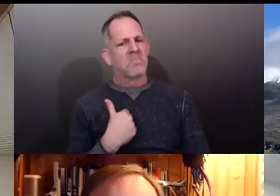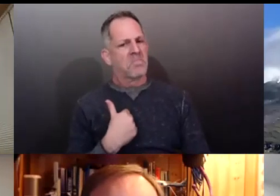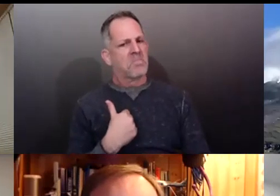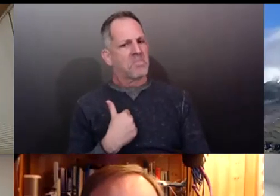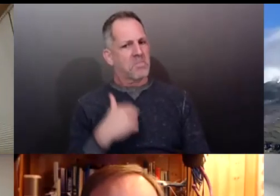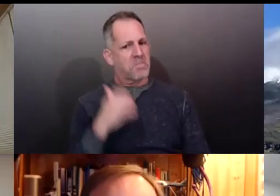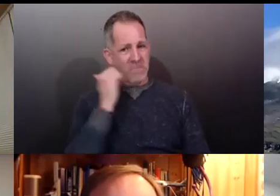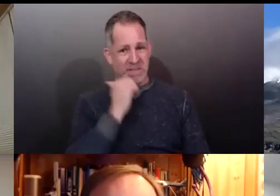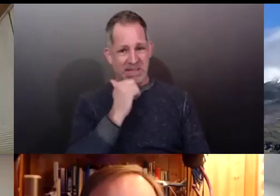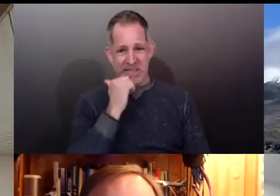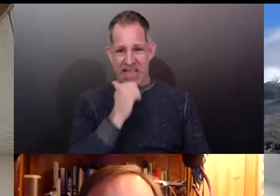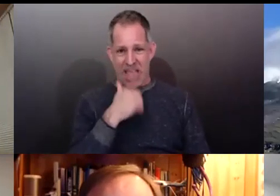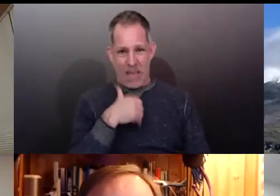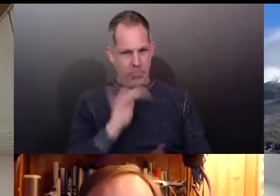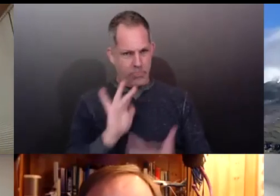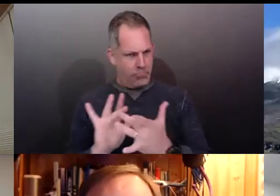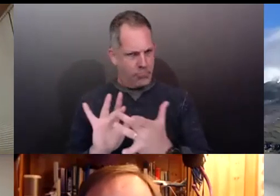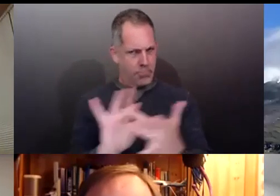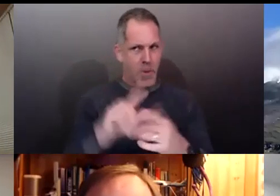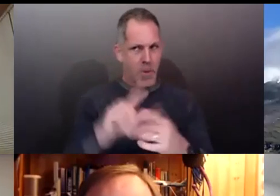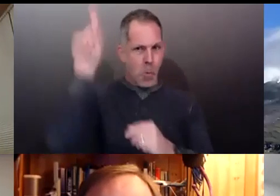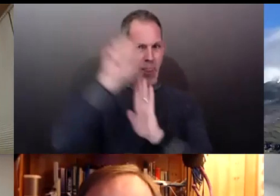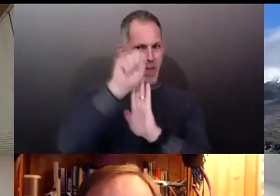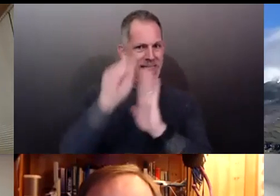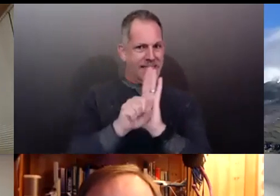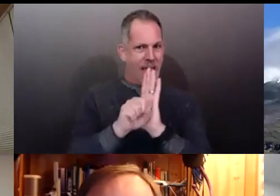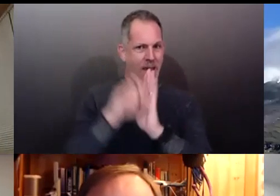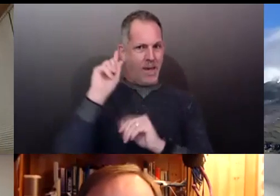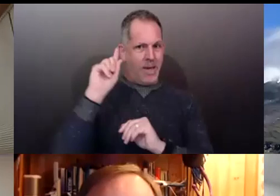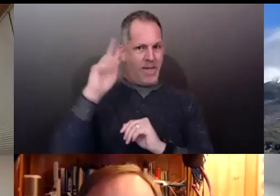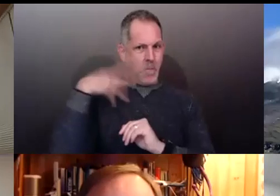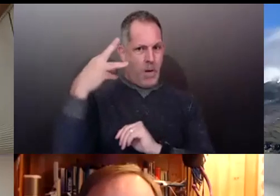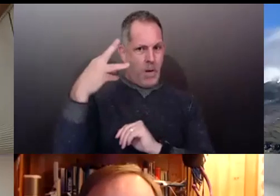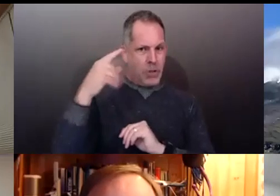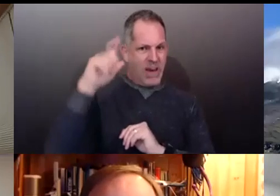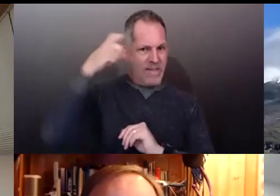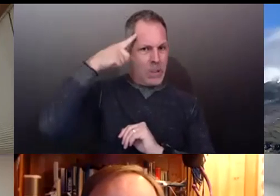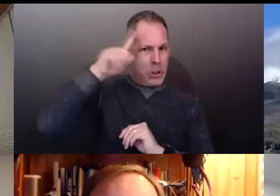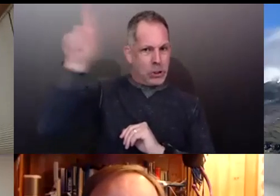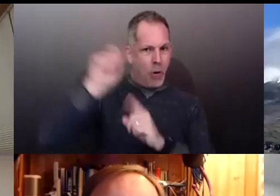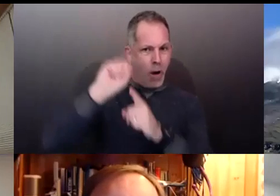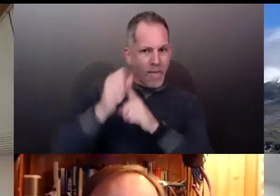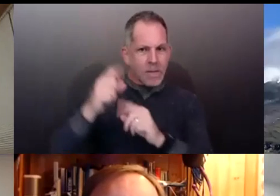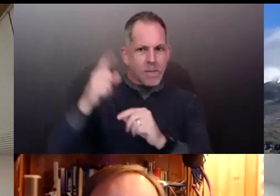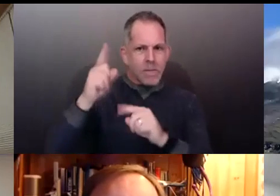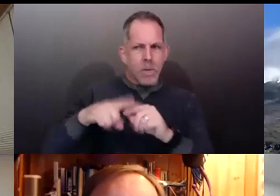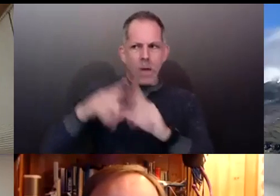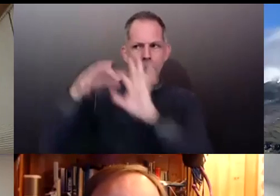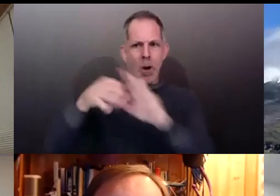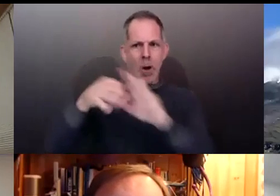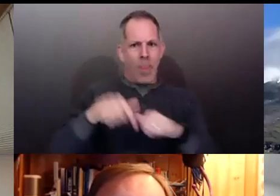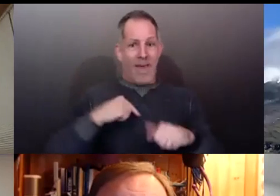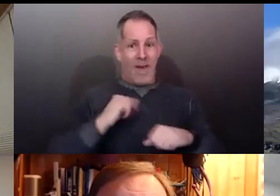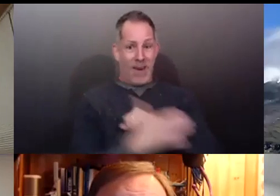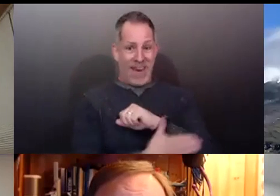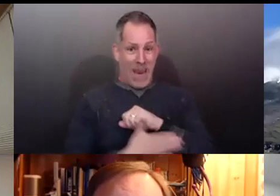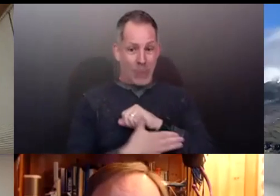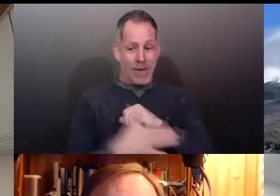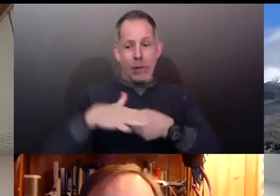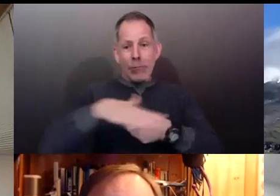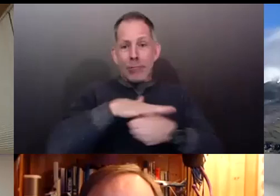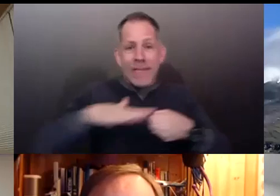governor's office, you know, about the situation both in the county, but the region and the state. There have been no